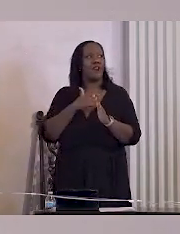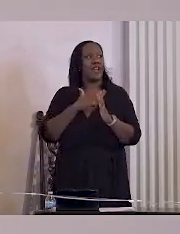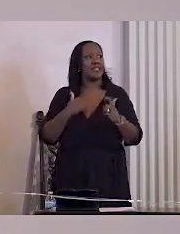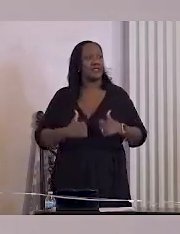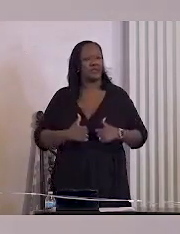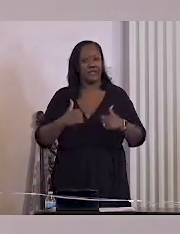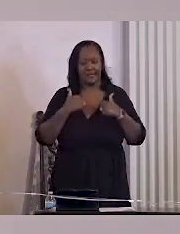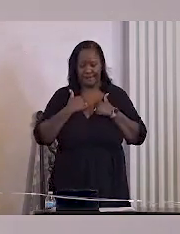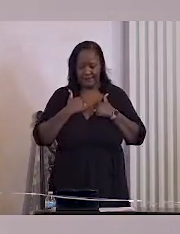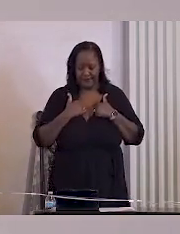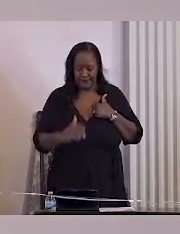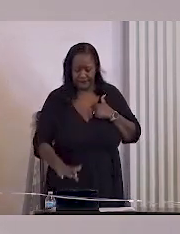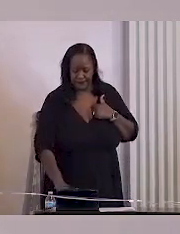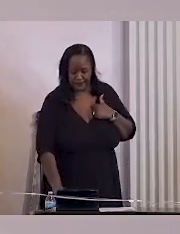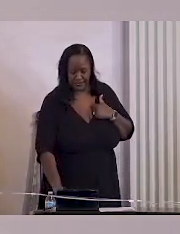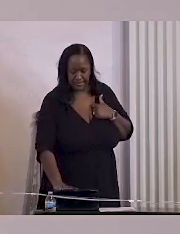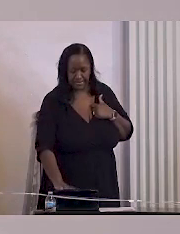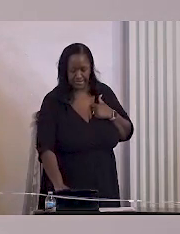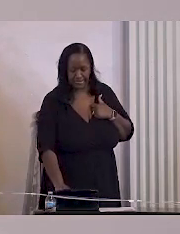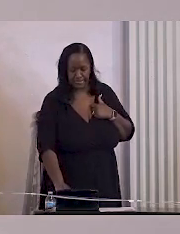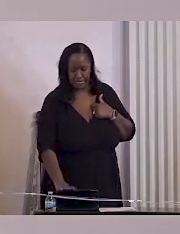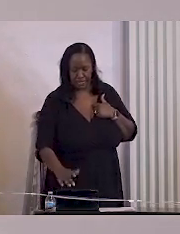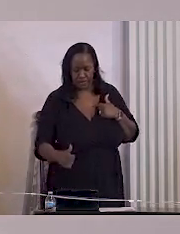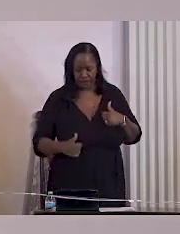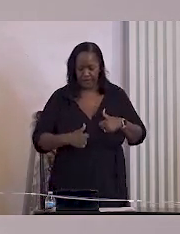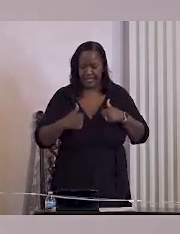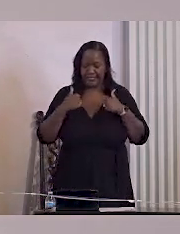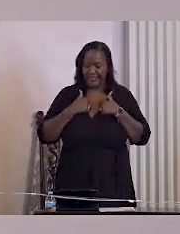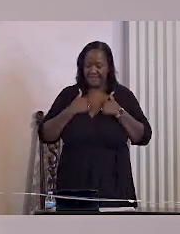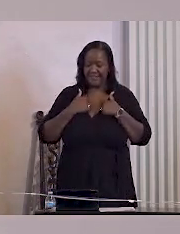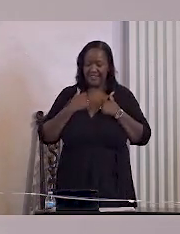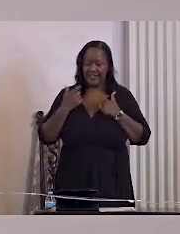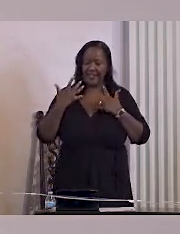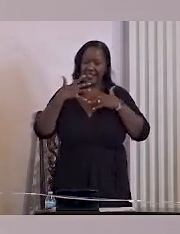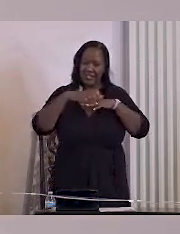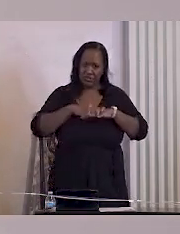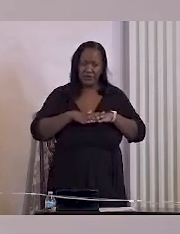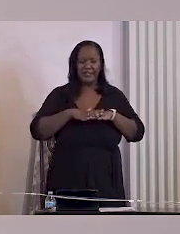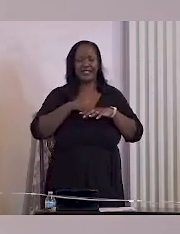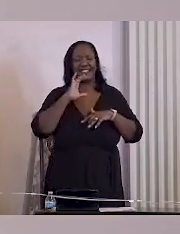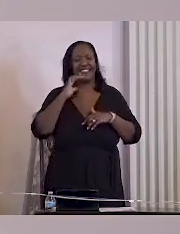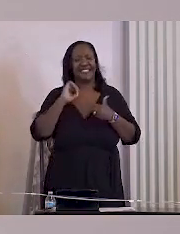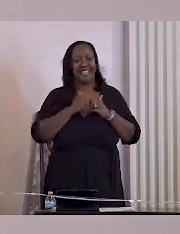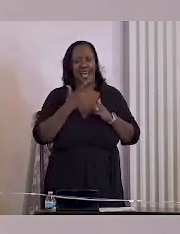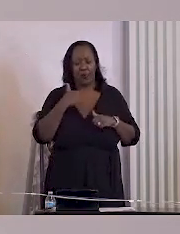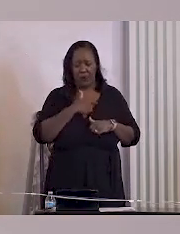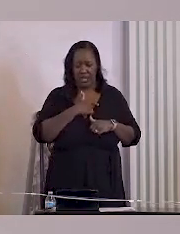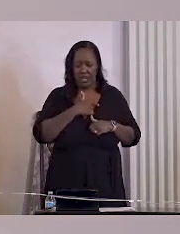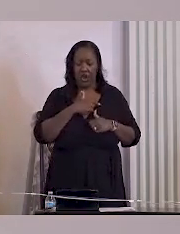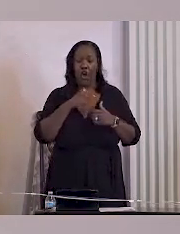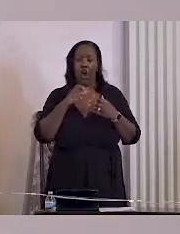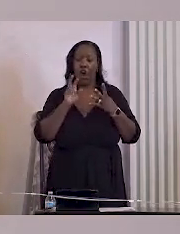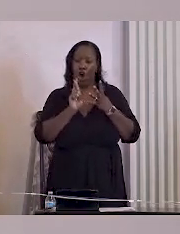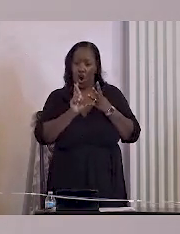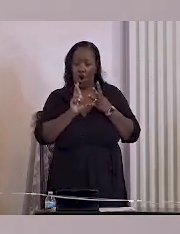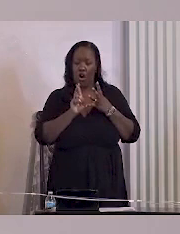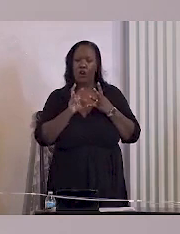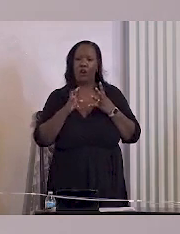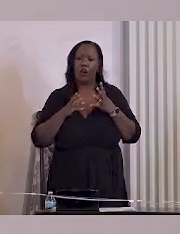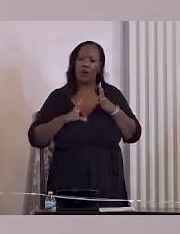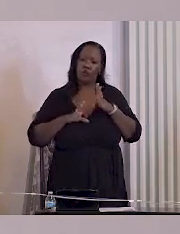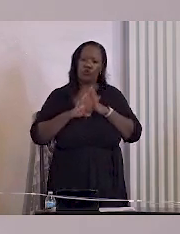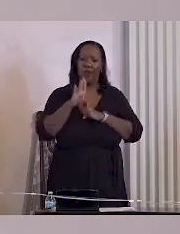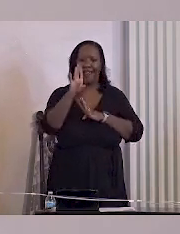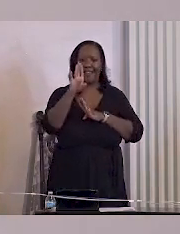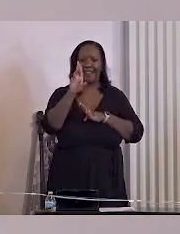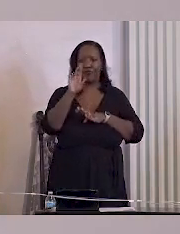into interdependence. Living interdependently is how we are rise, because we need one another